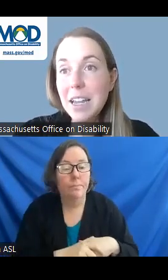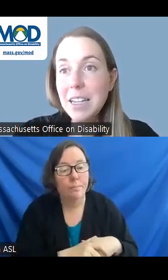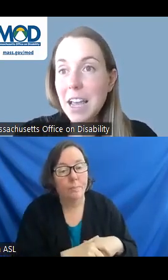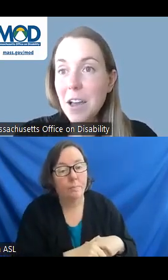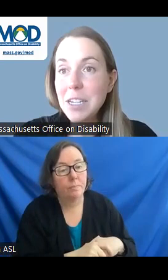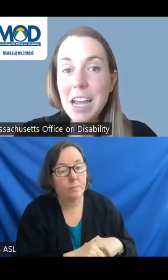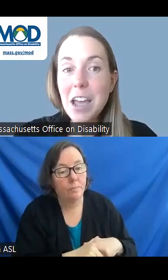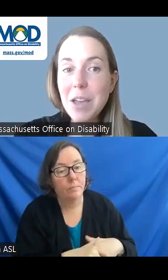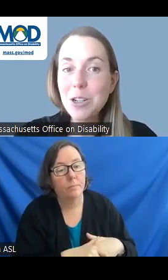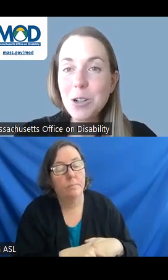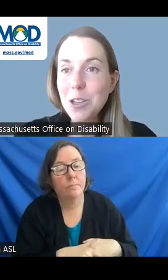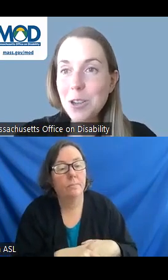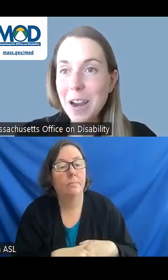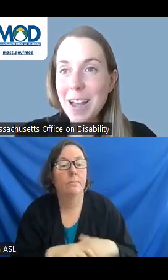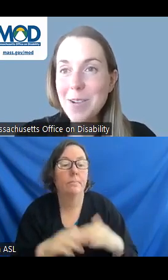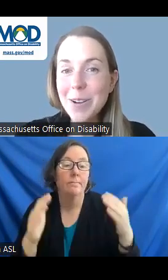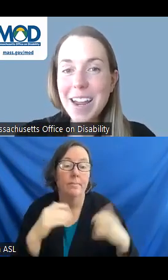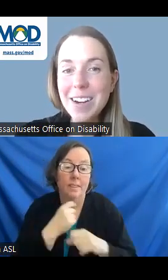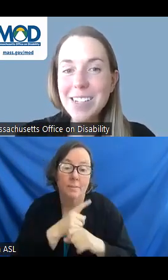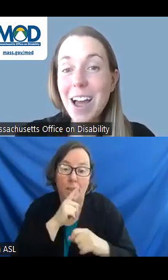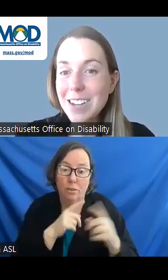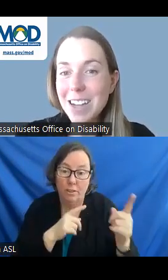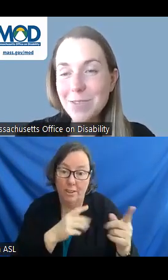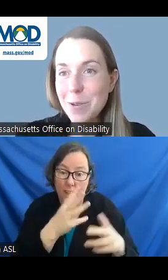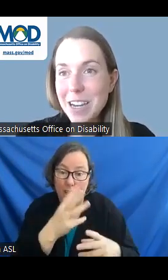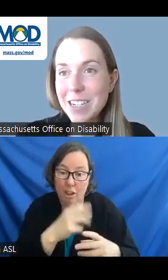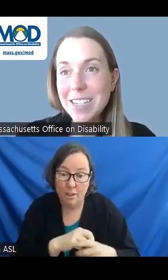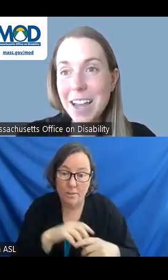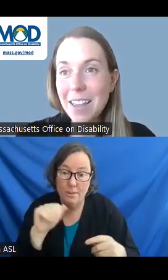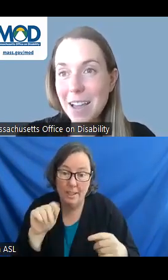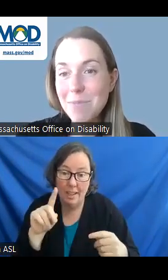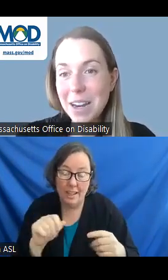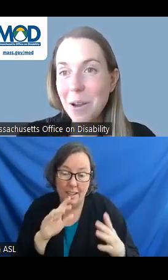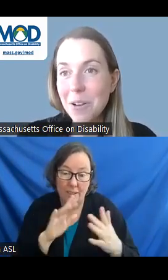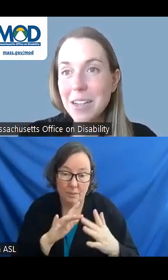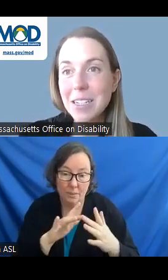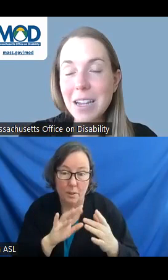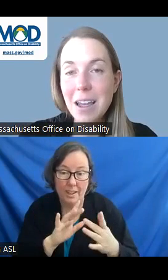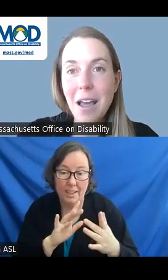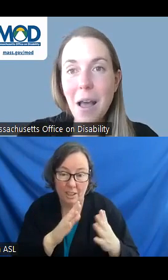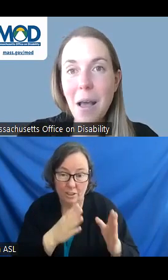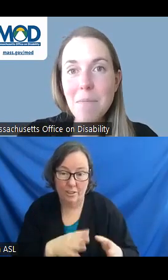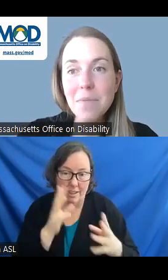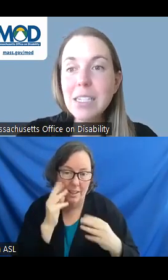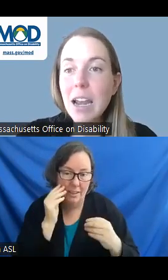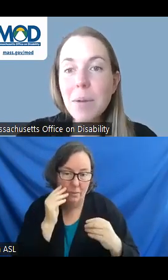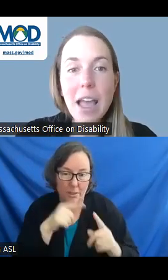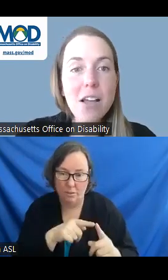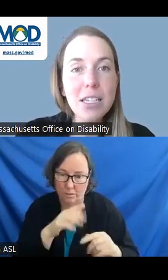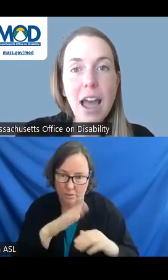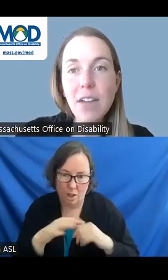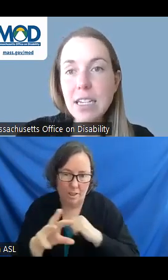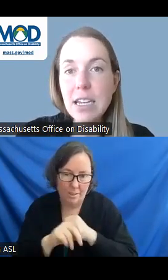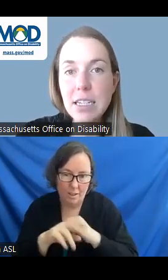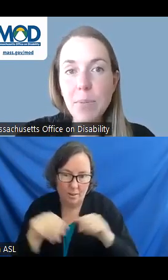And like I always say, make sure that your ADA coordinator's contact information is on that meeting notice. Does anybody